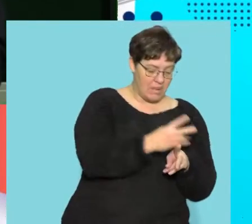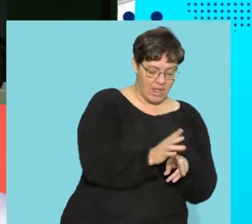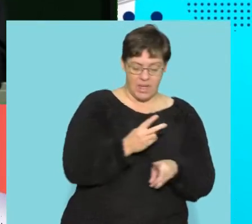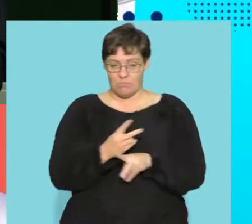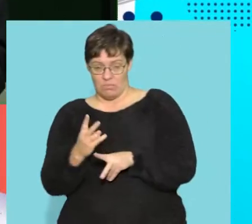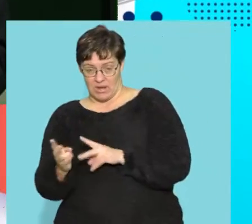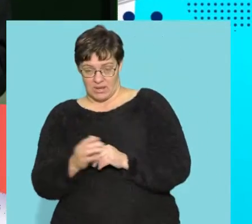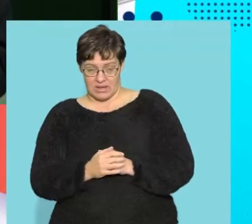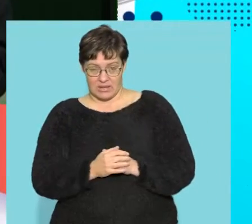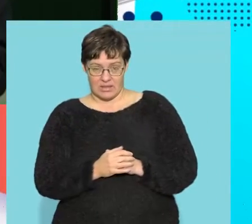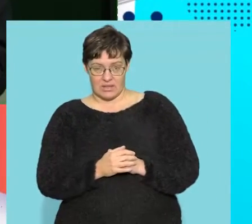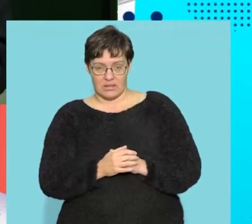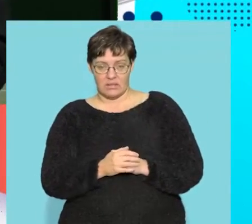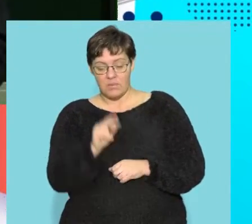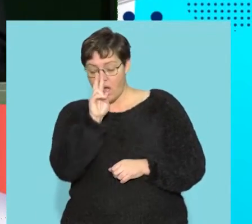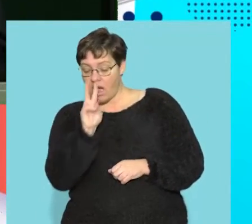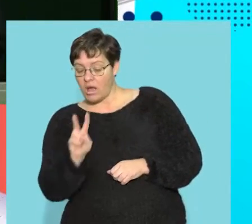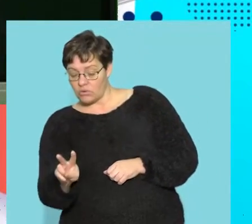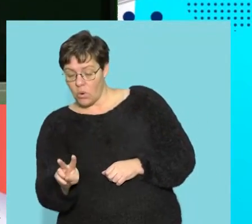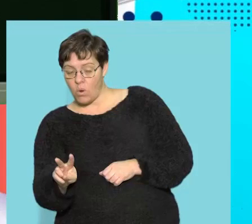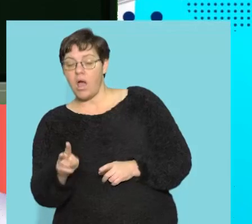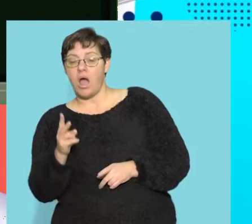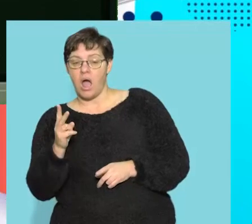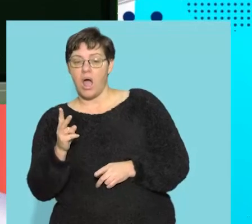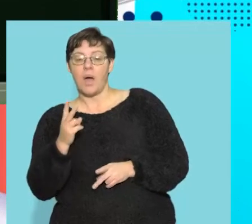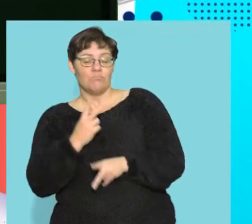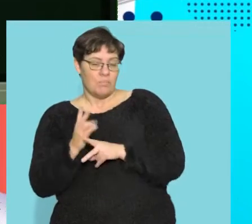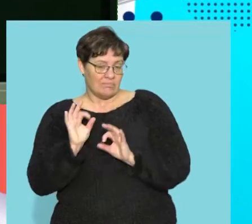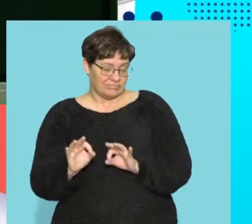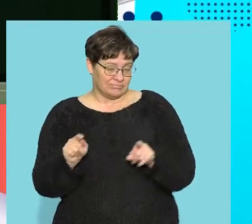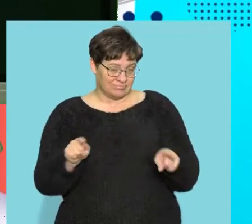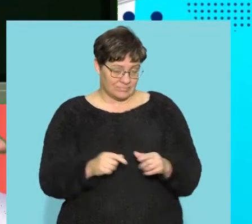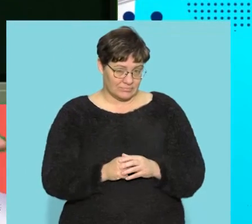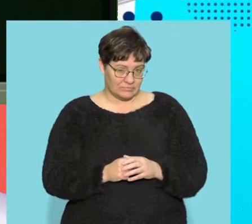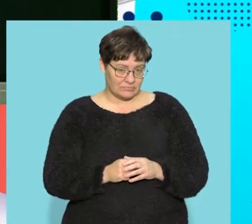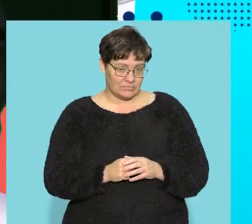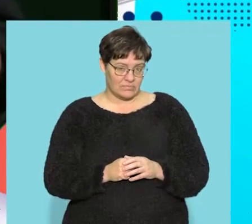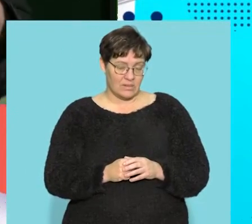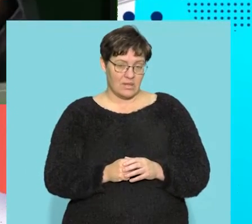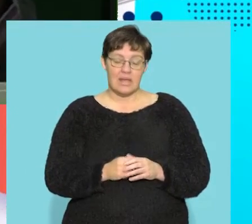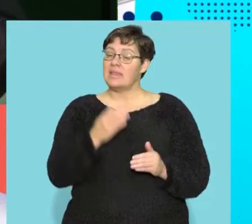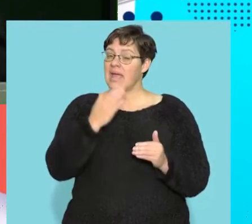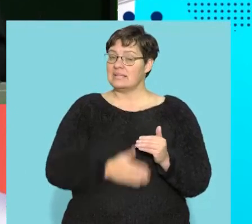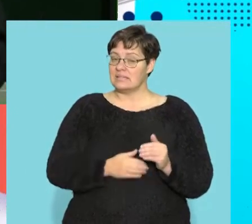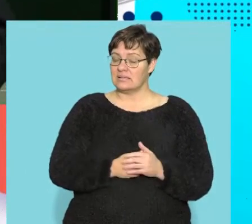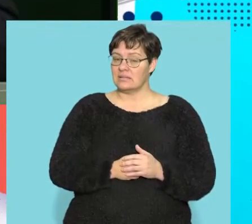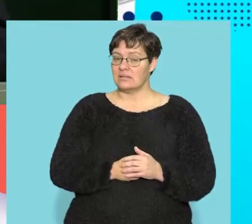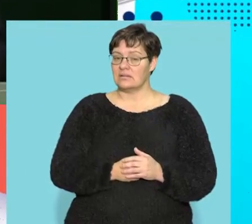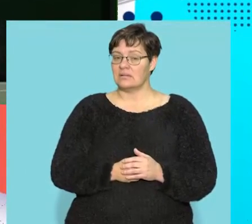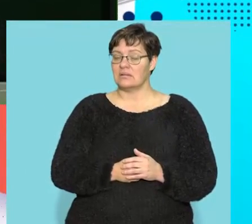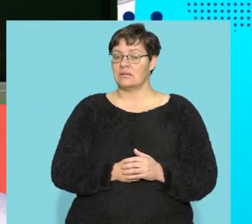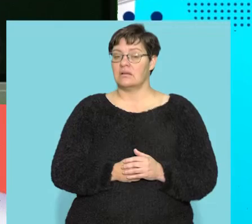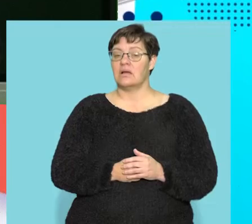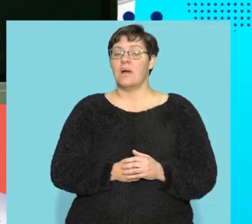Notice what appears in paper 2, prepare accordingly, right? In conclusion, do as